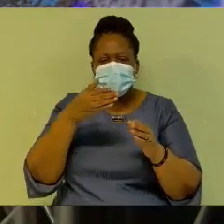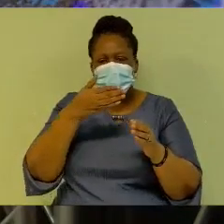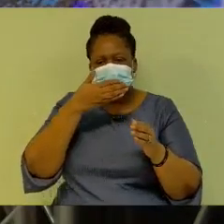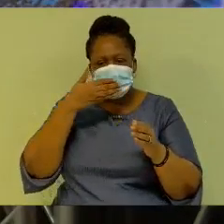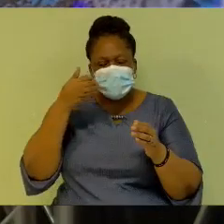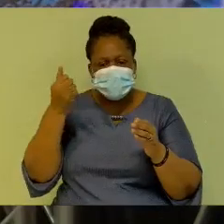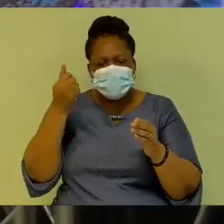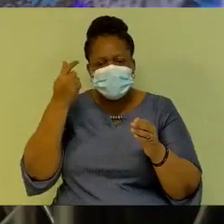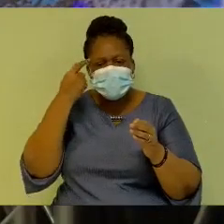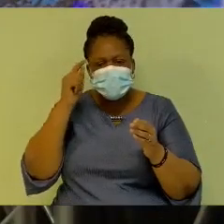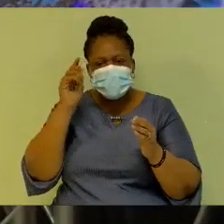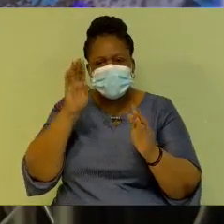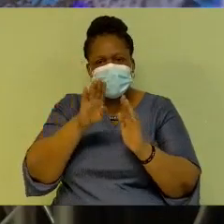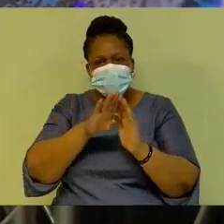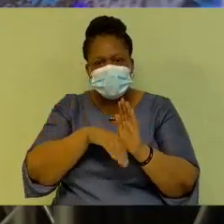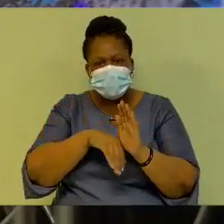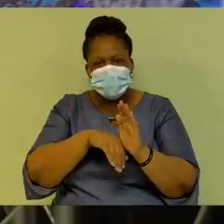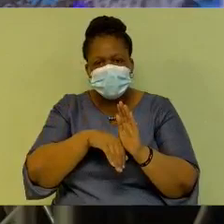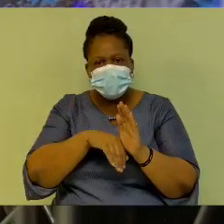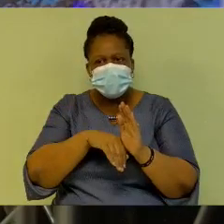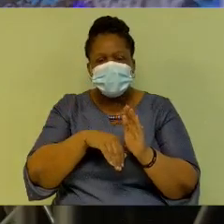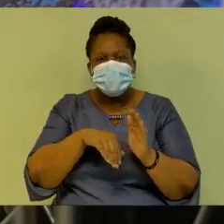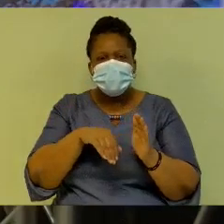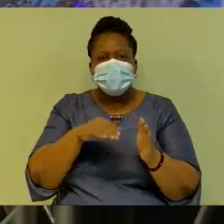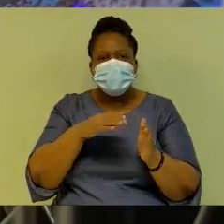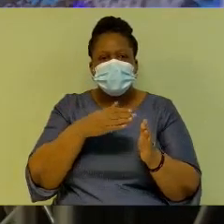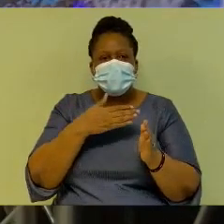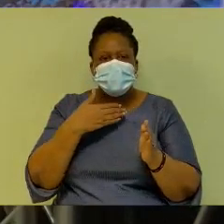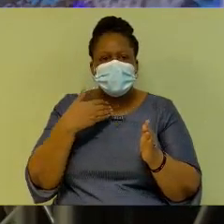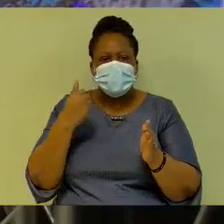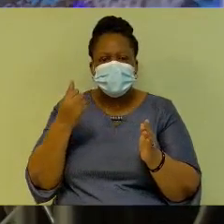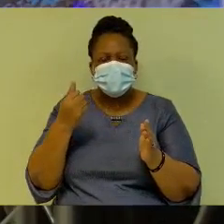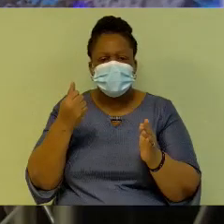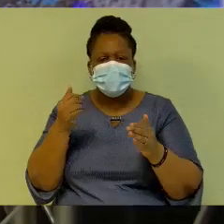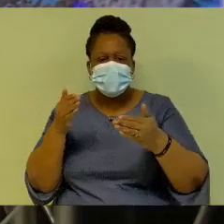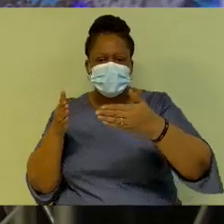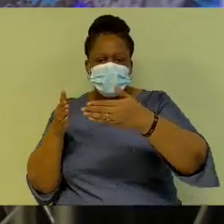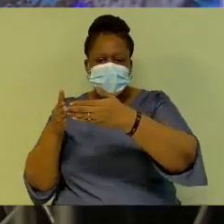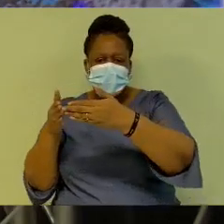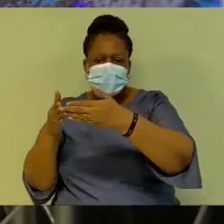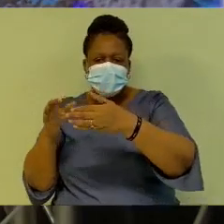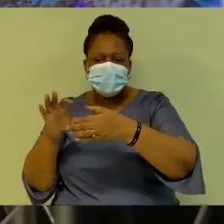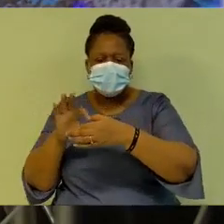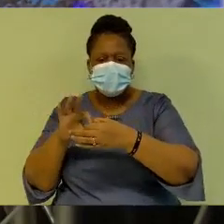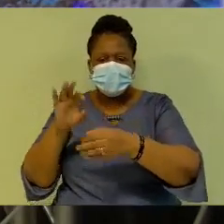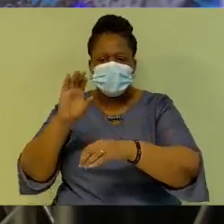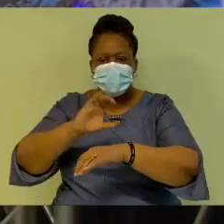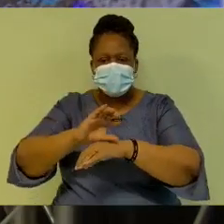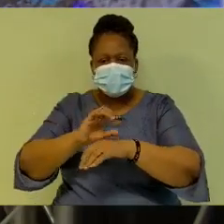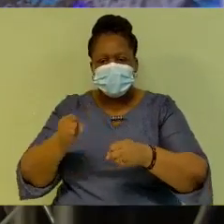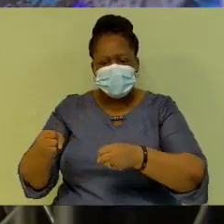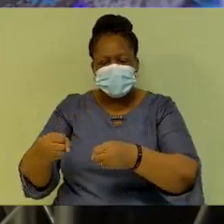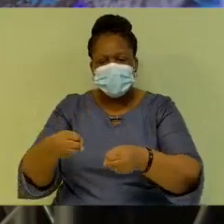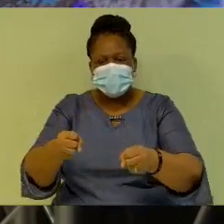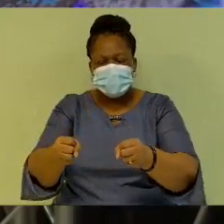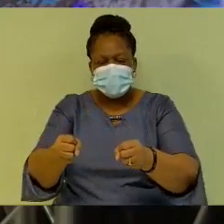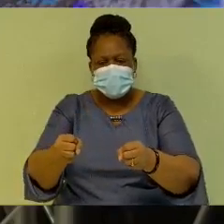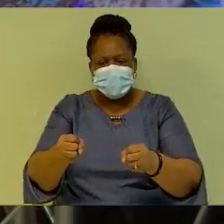and Social Security, and on the corner of Church Street opposite Anglican Church. And I